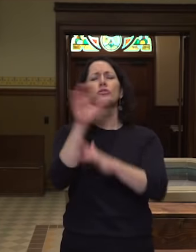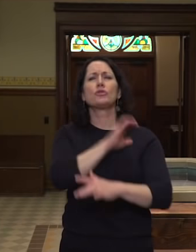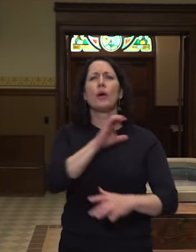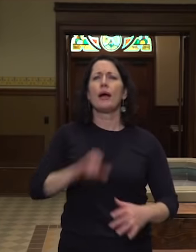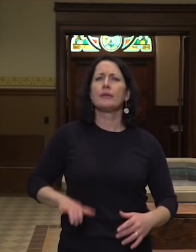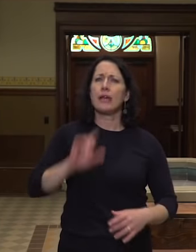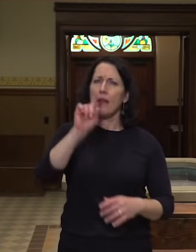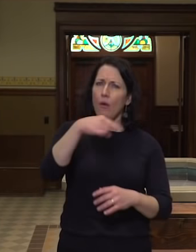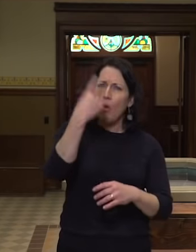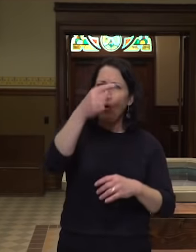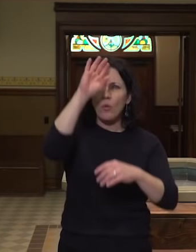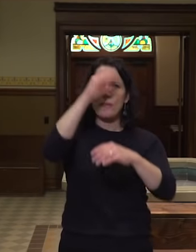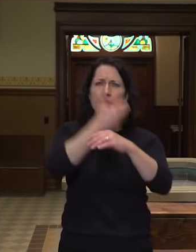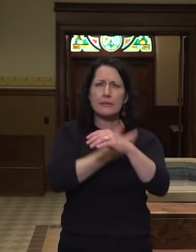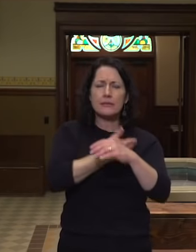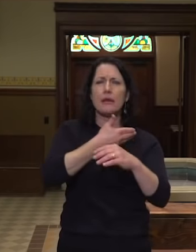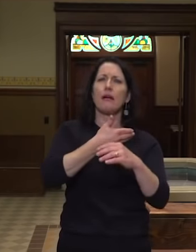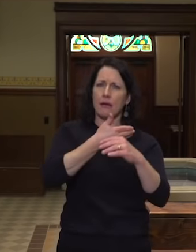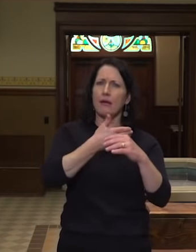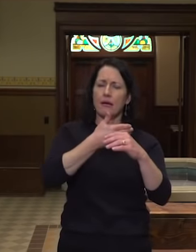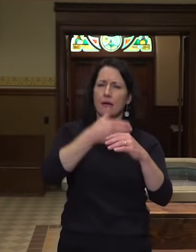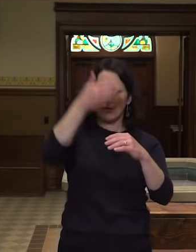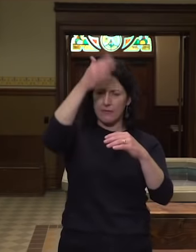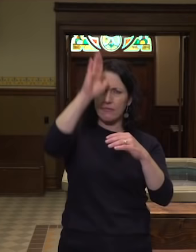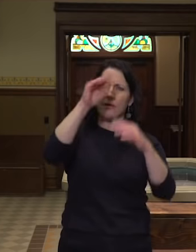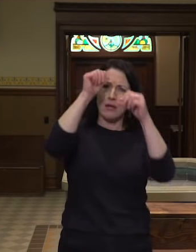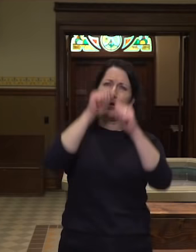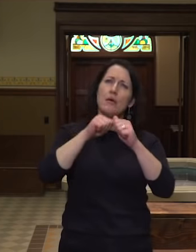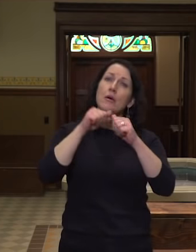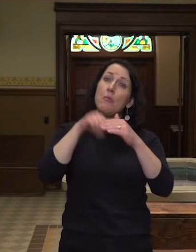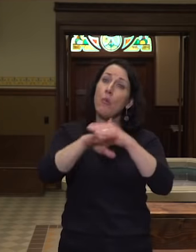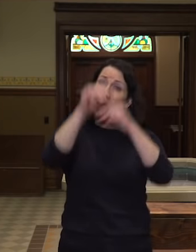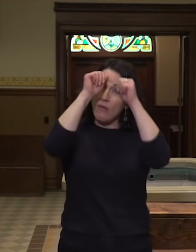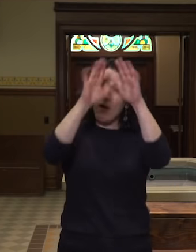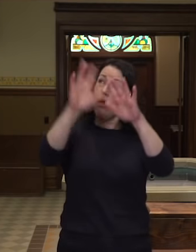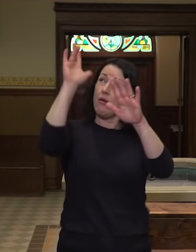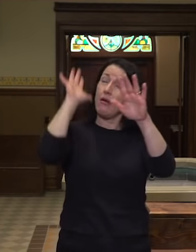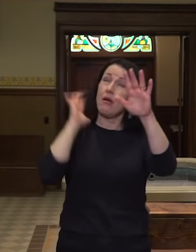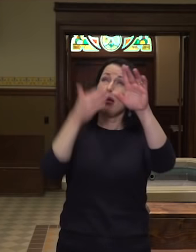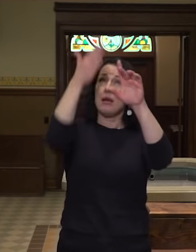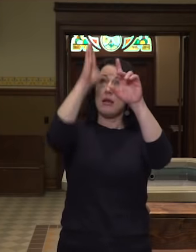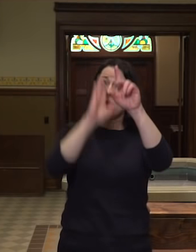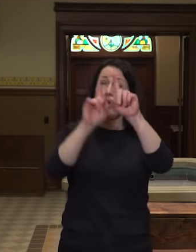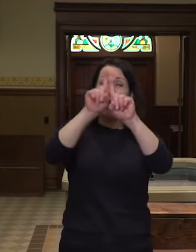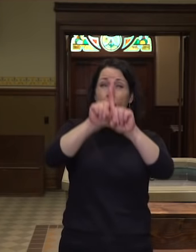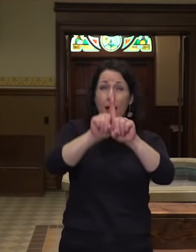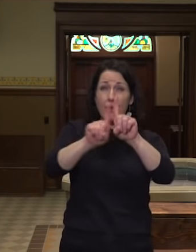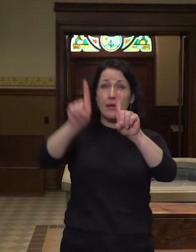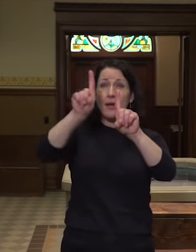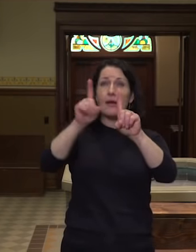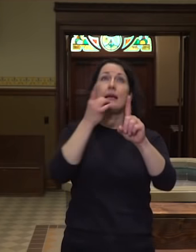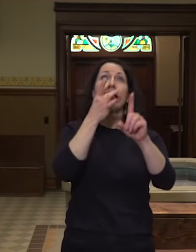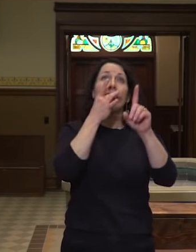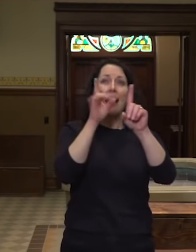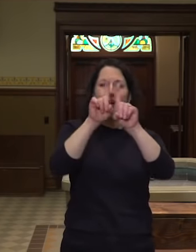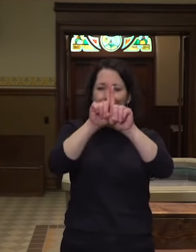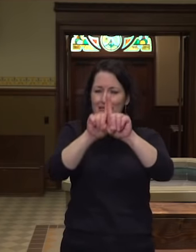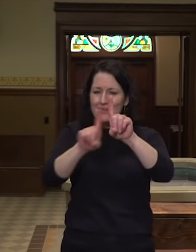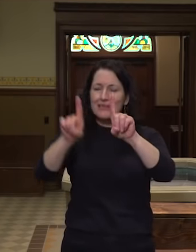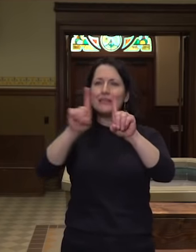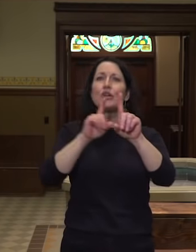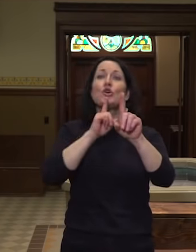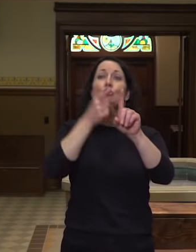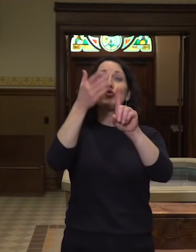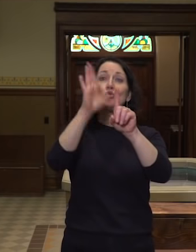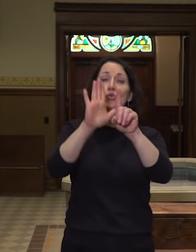the only begotten Son of God, born of the Father before all ages, God from God, light from light, true